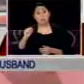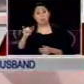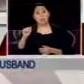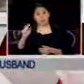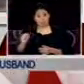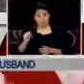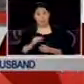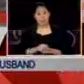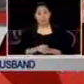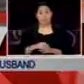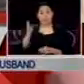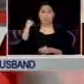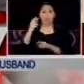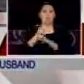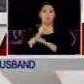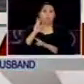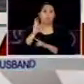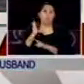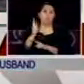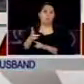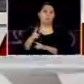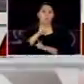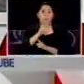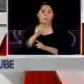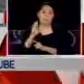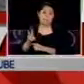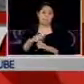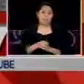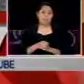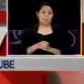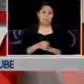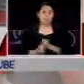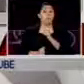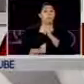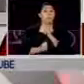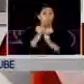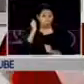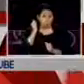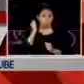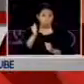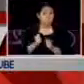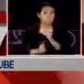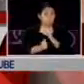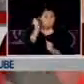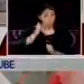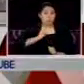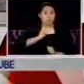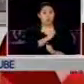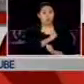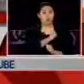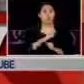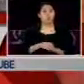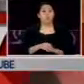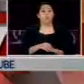157294-95, November 30, 2006. The majority is of the view that the